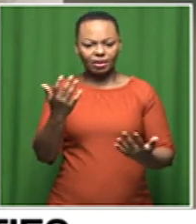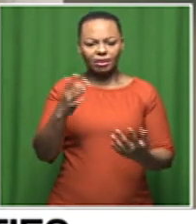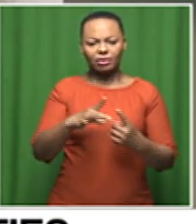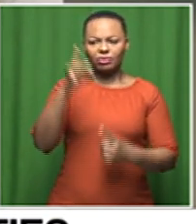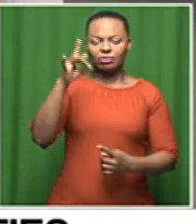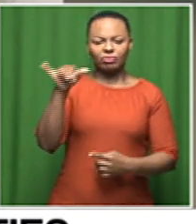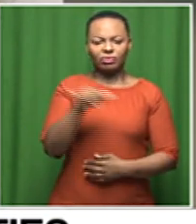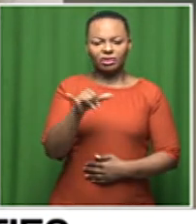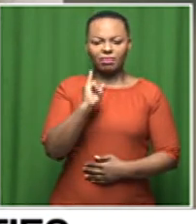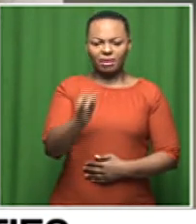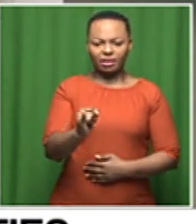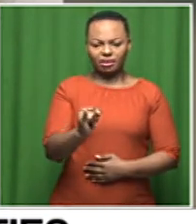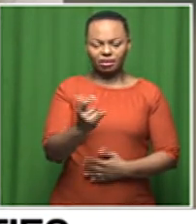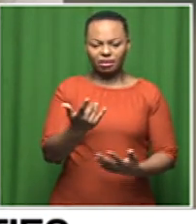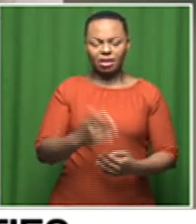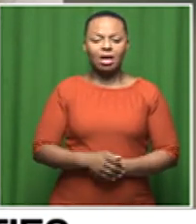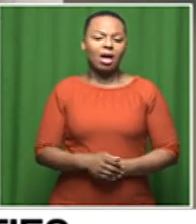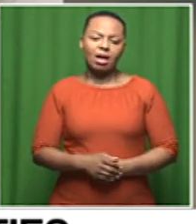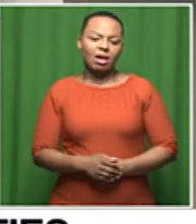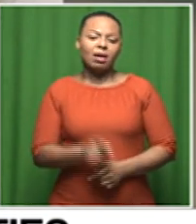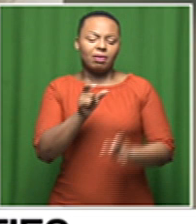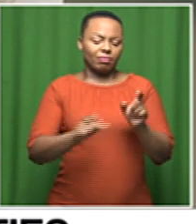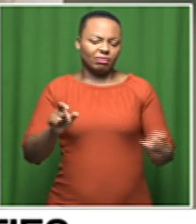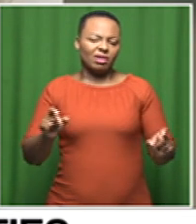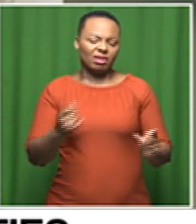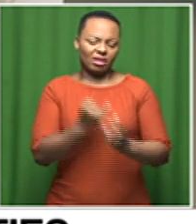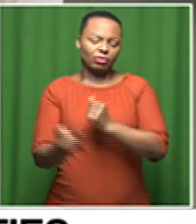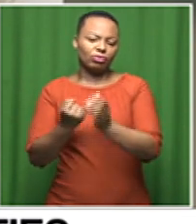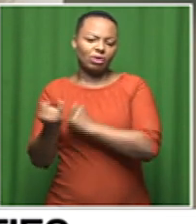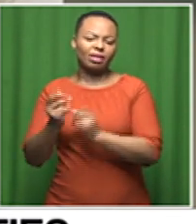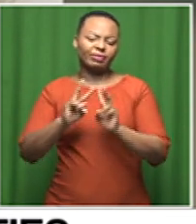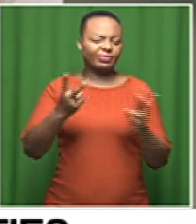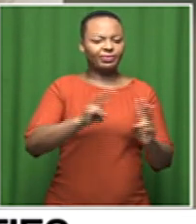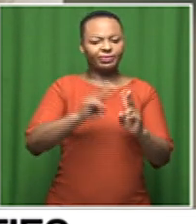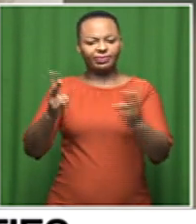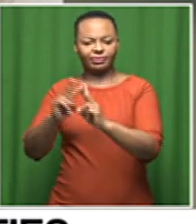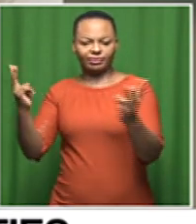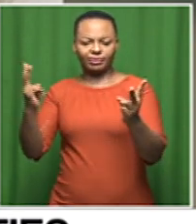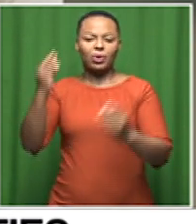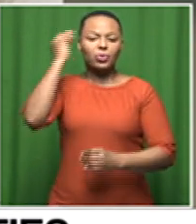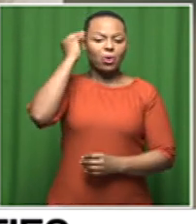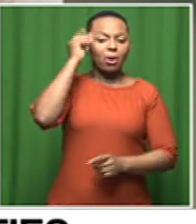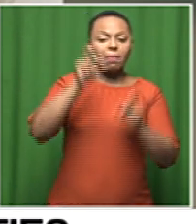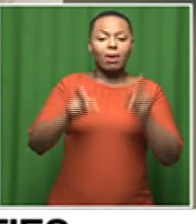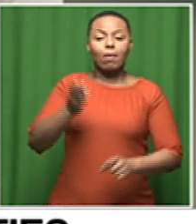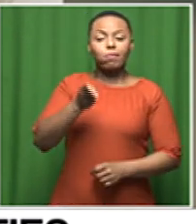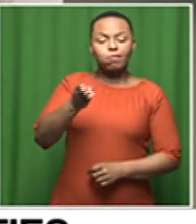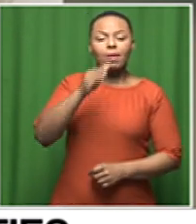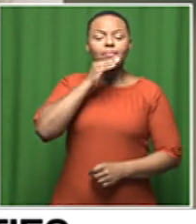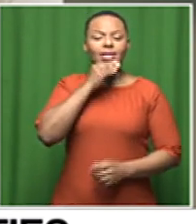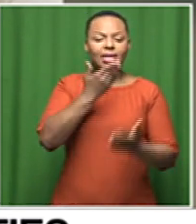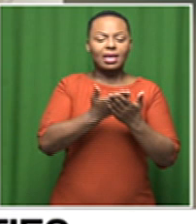say much with the treatment because the people actually try, because they know maybe the type of people who are there would actually be able